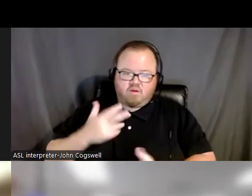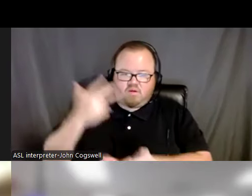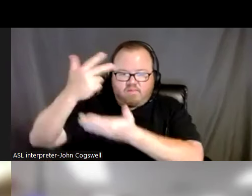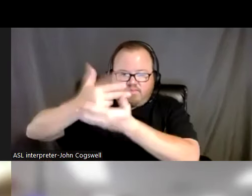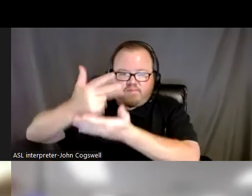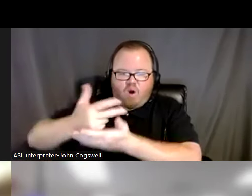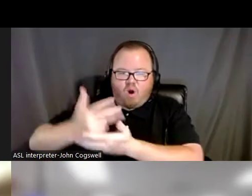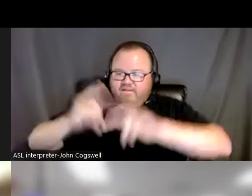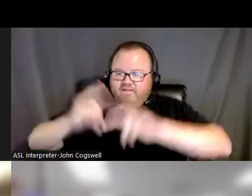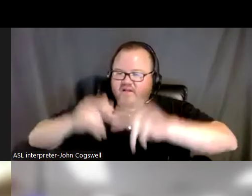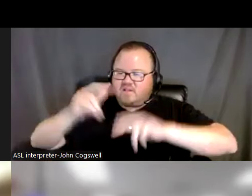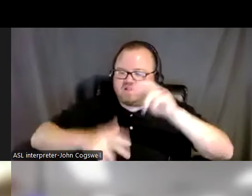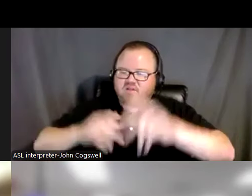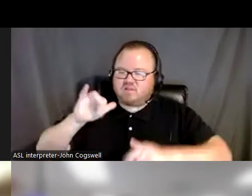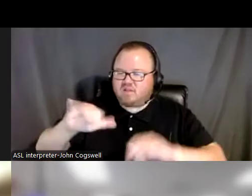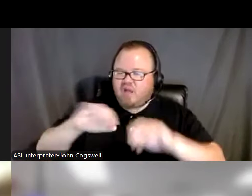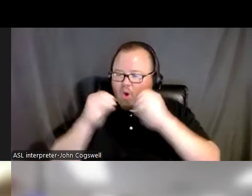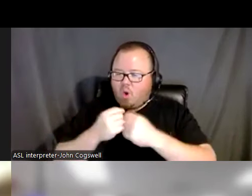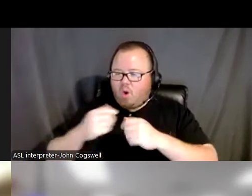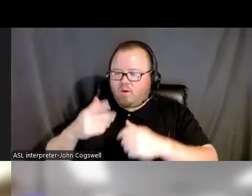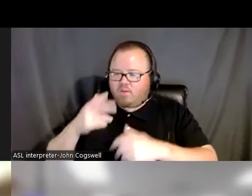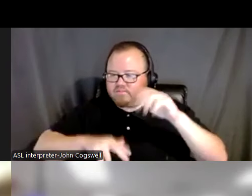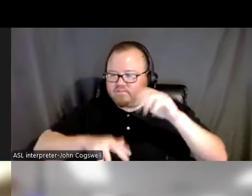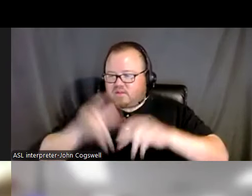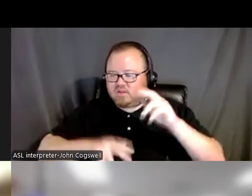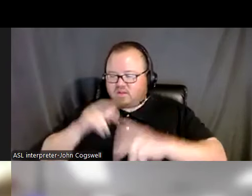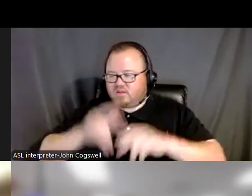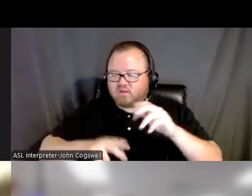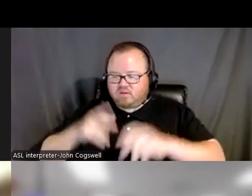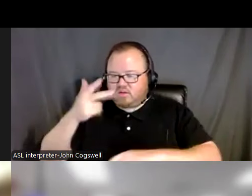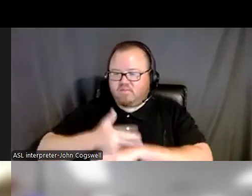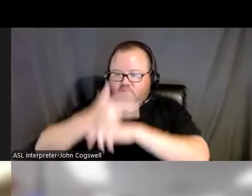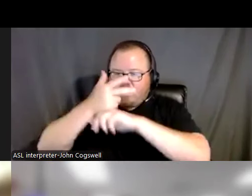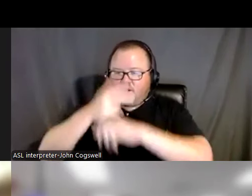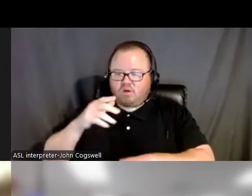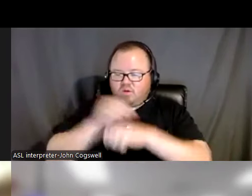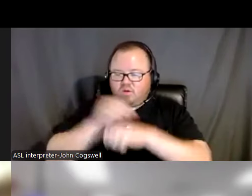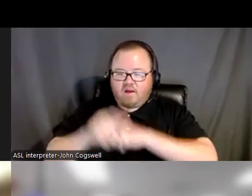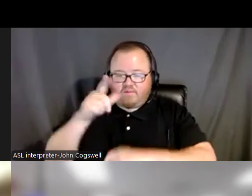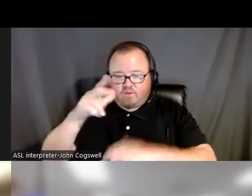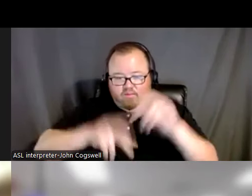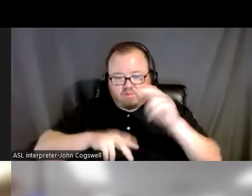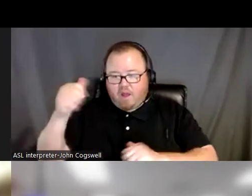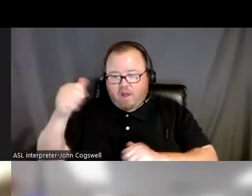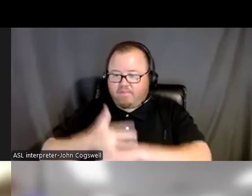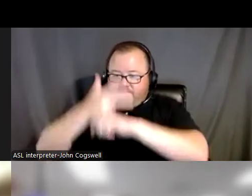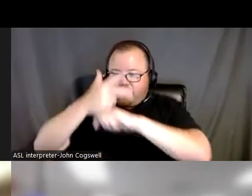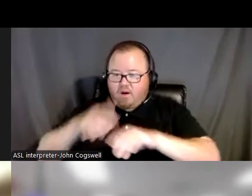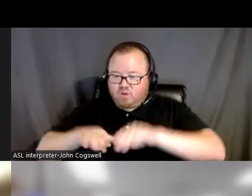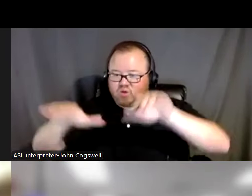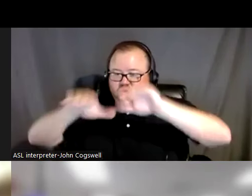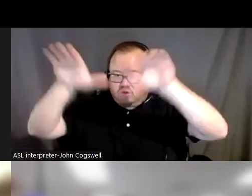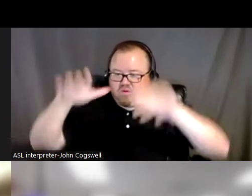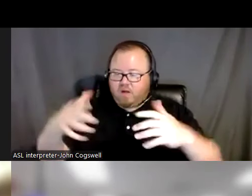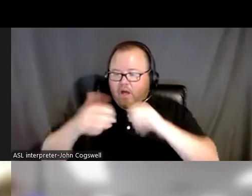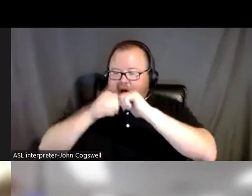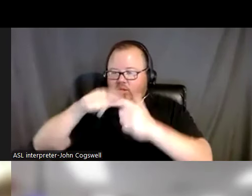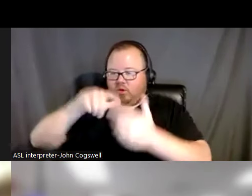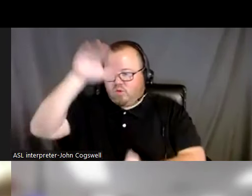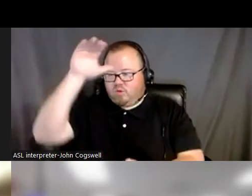the organization behind building parking structures has a toolkit on, hey, if you're building a parking structure, here's some things you should do to